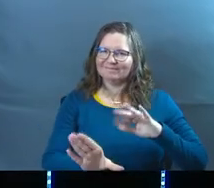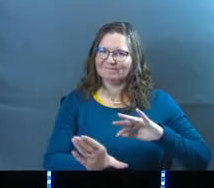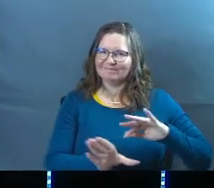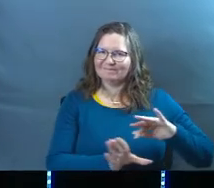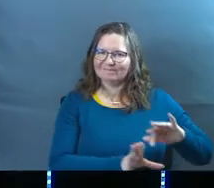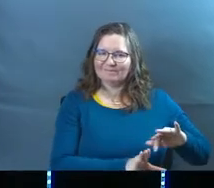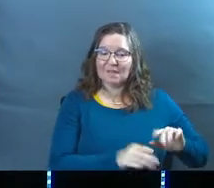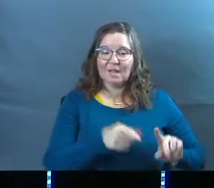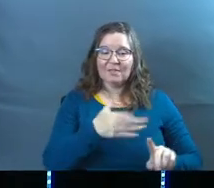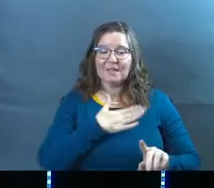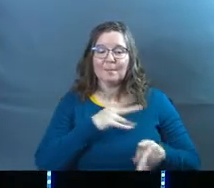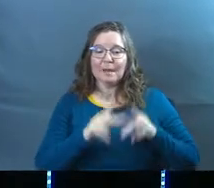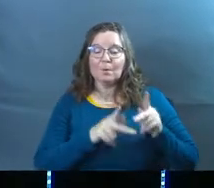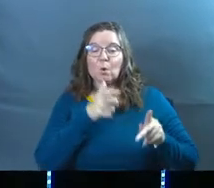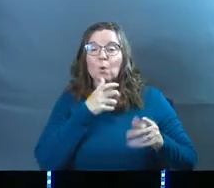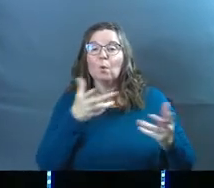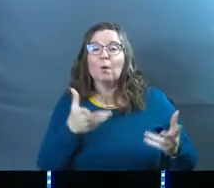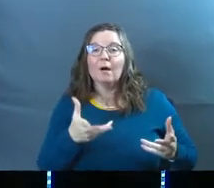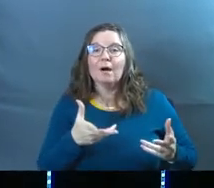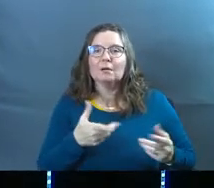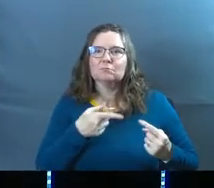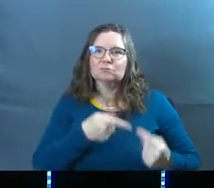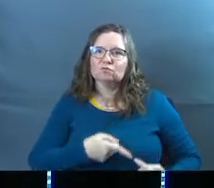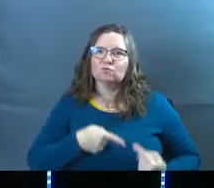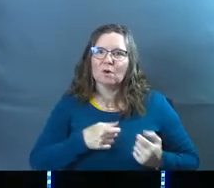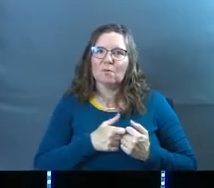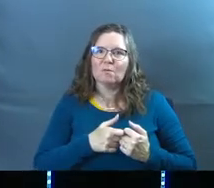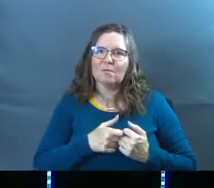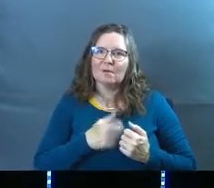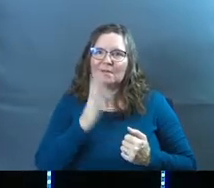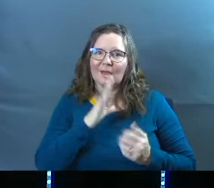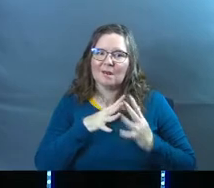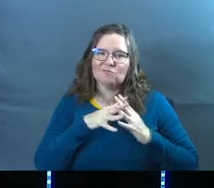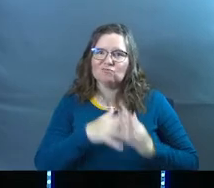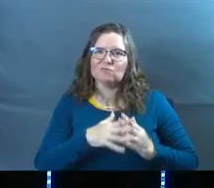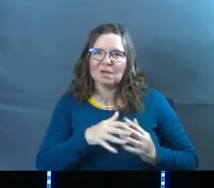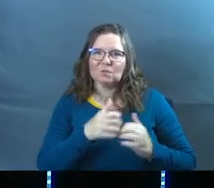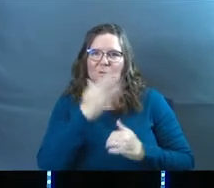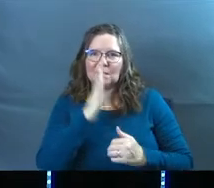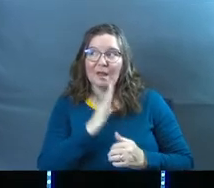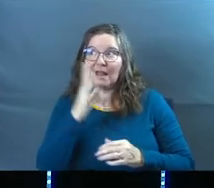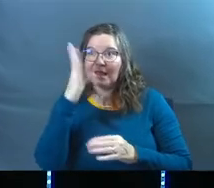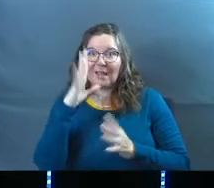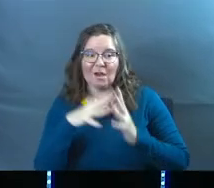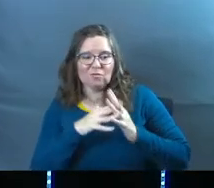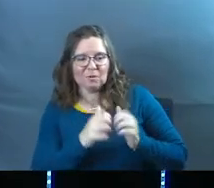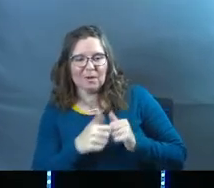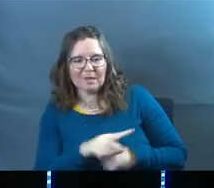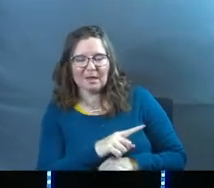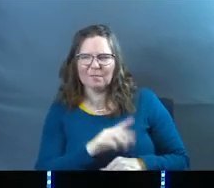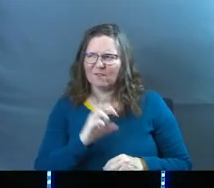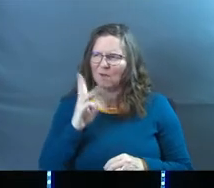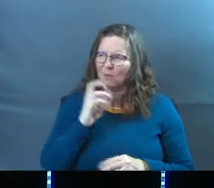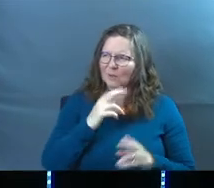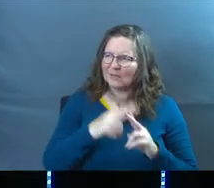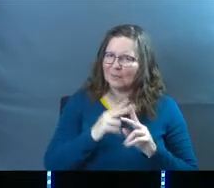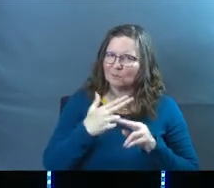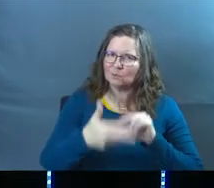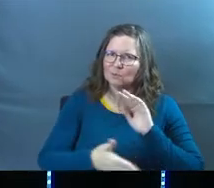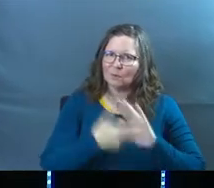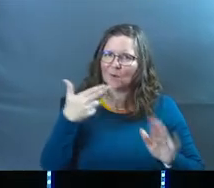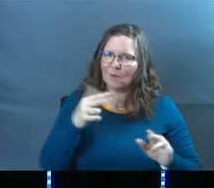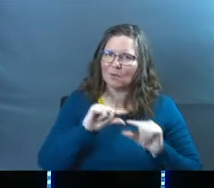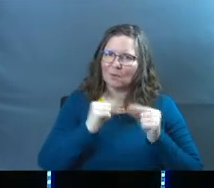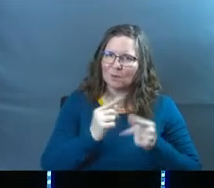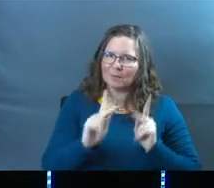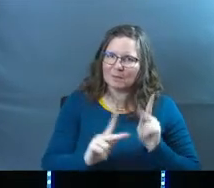these are my people who wrestle with God. And God wrestles with them. You're like, of all the weird names to call a group of people,